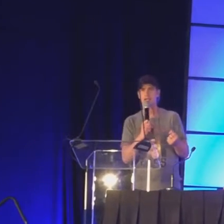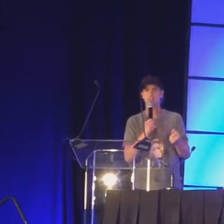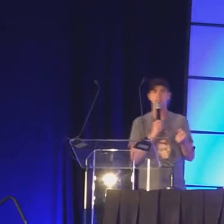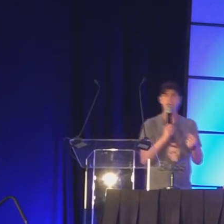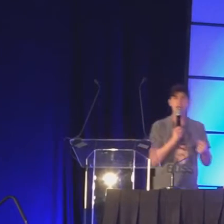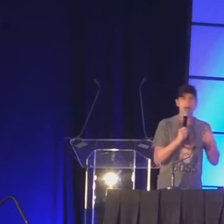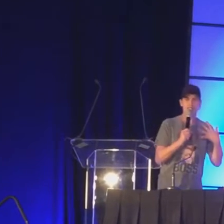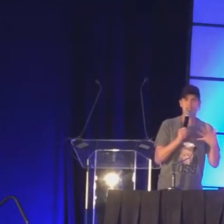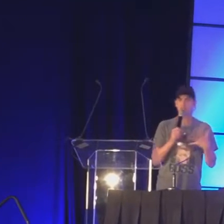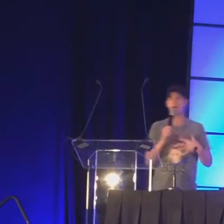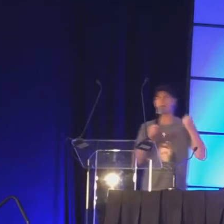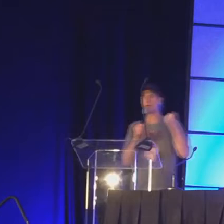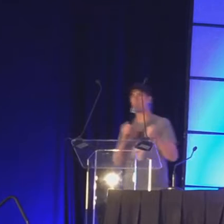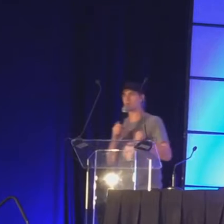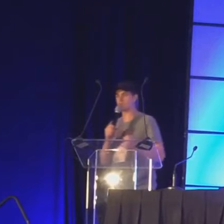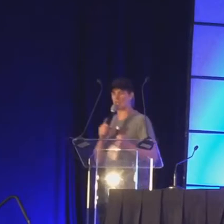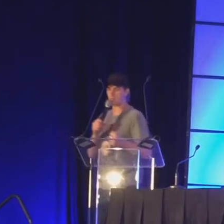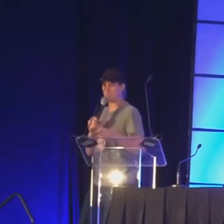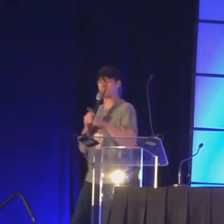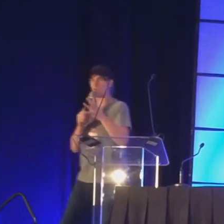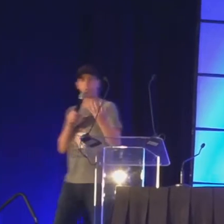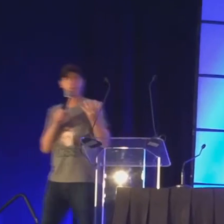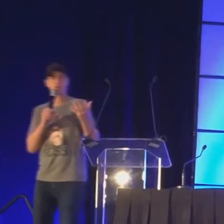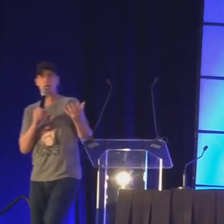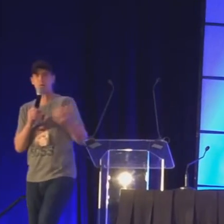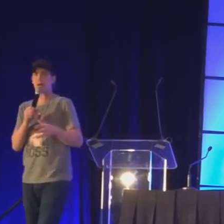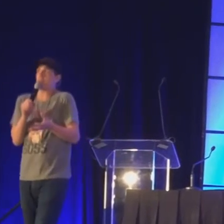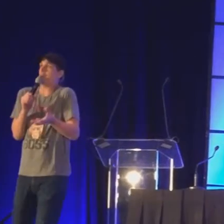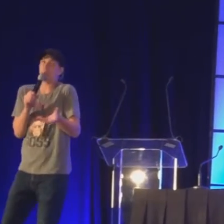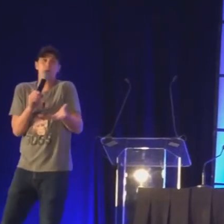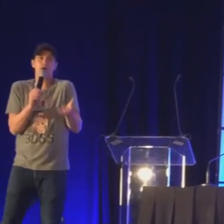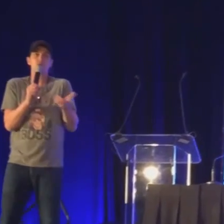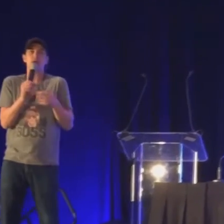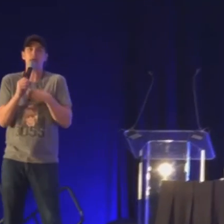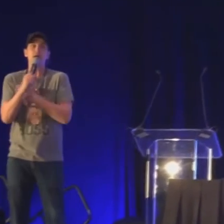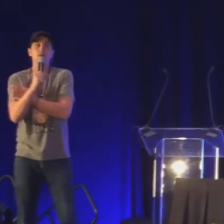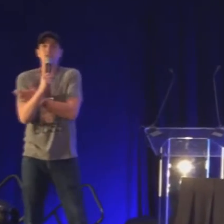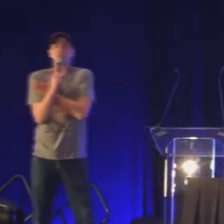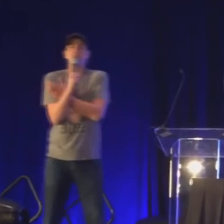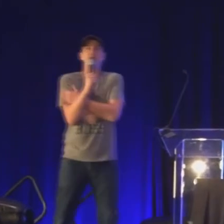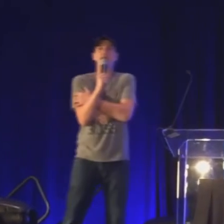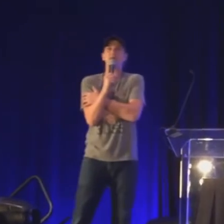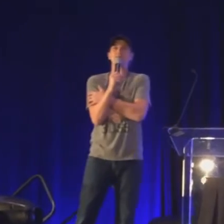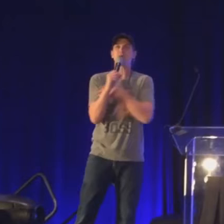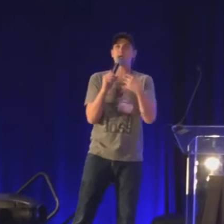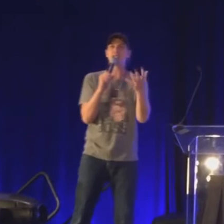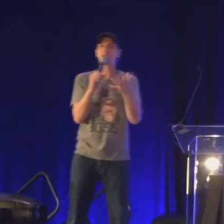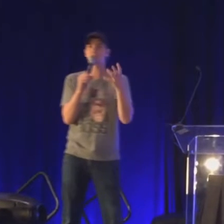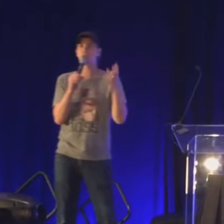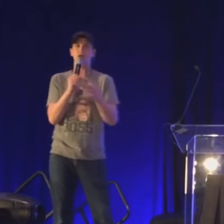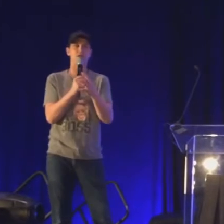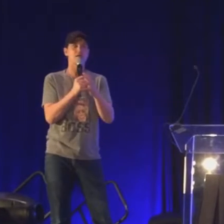do a podcast, and it looks fun, and I want to do something. He's like, well, what do you want to talk about? I'm like, I don't know, I have no idea. Which I didn't have